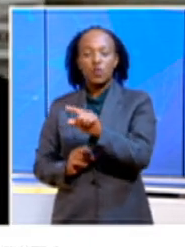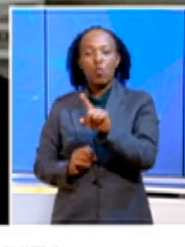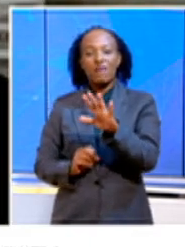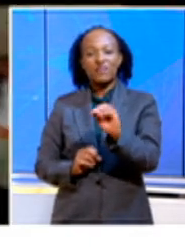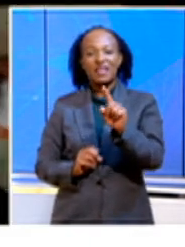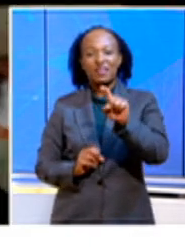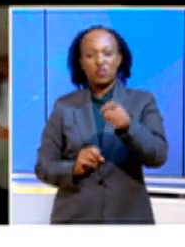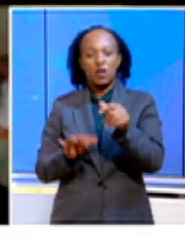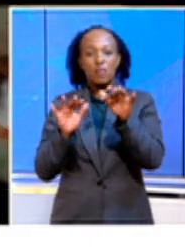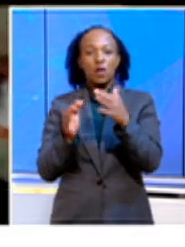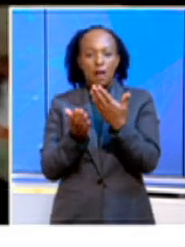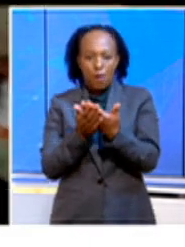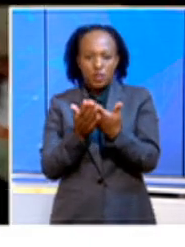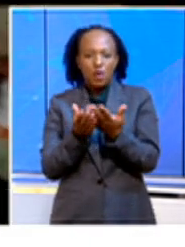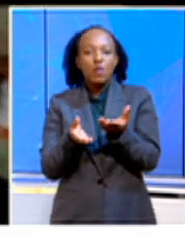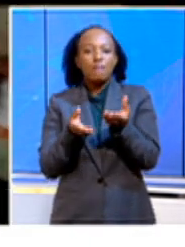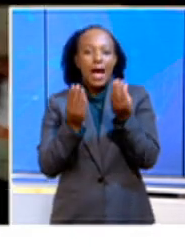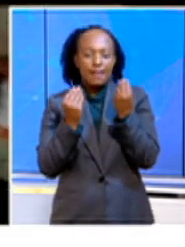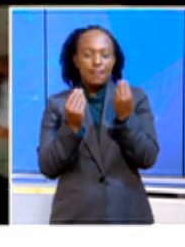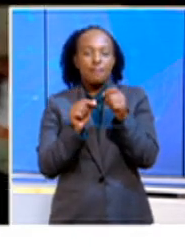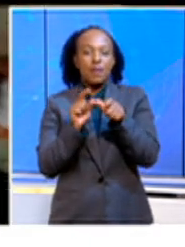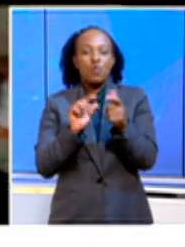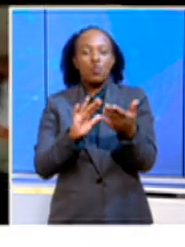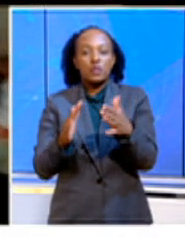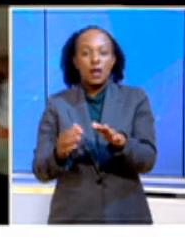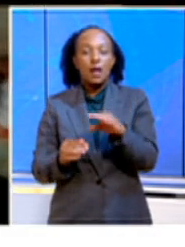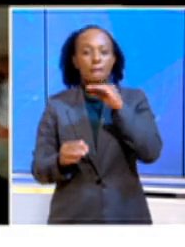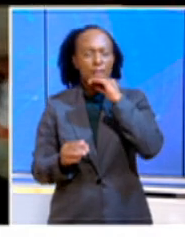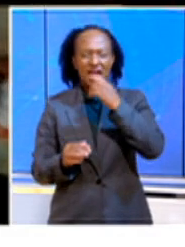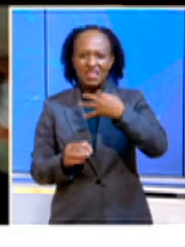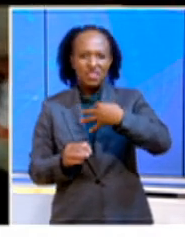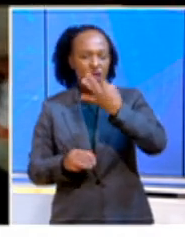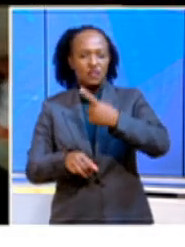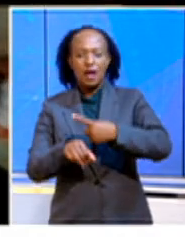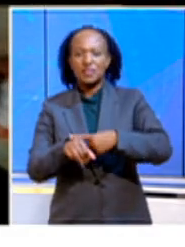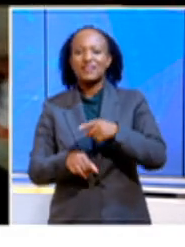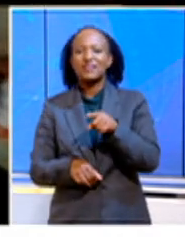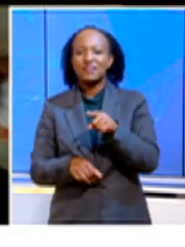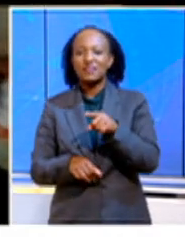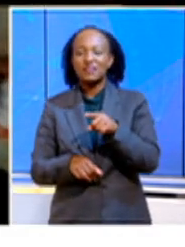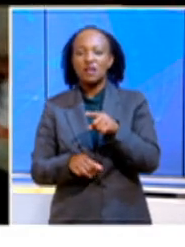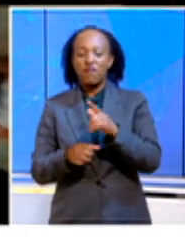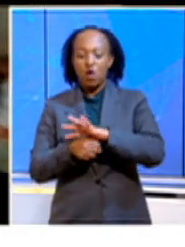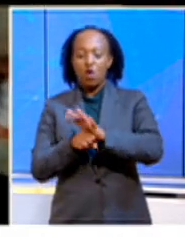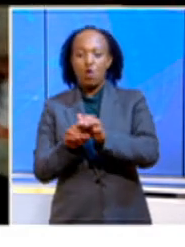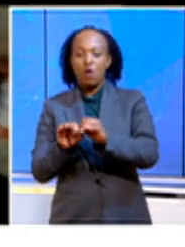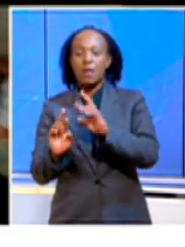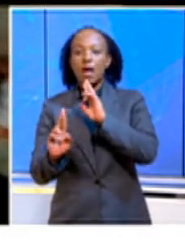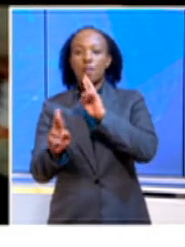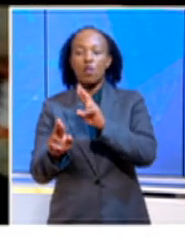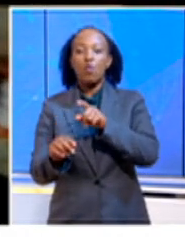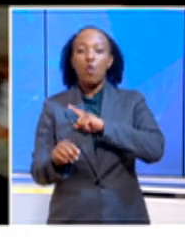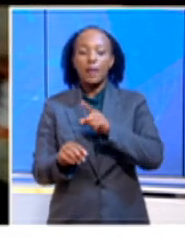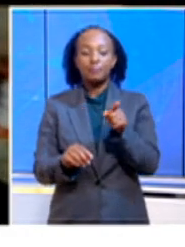experienced to this point, which is around about 3 times what we're reporting. That is from the excess